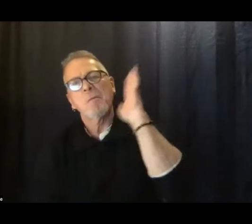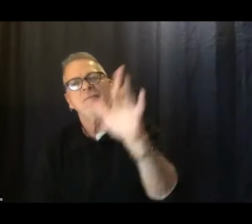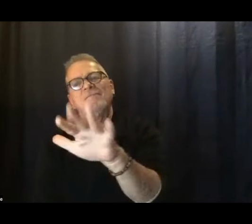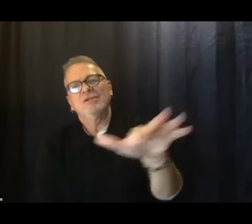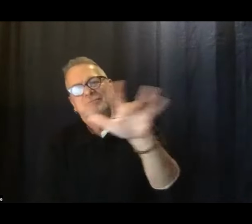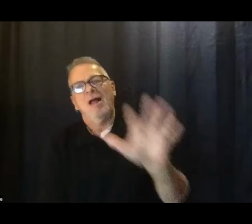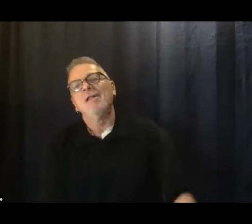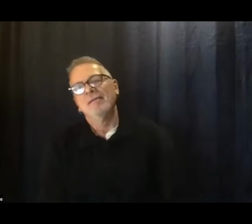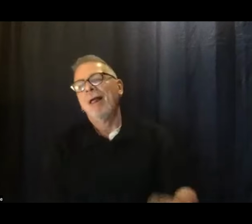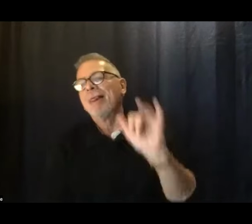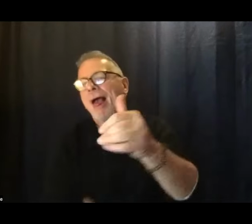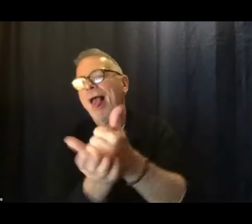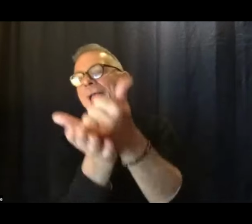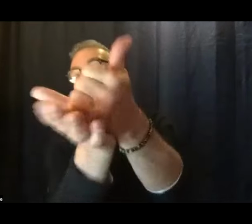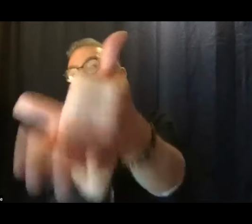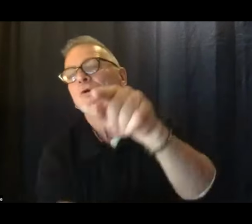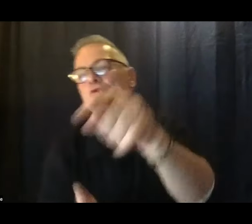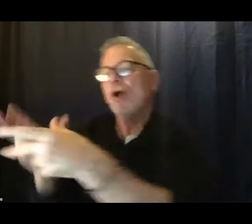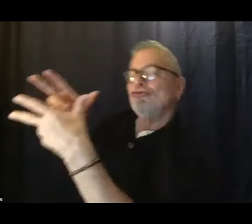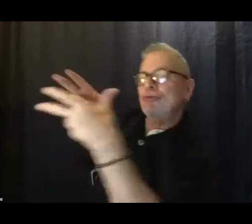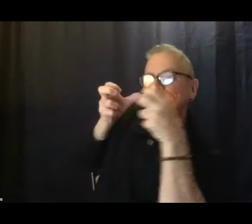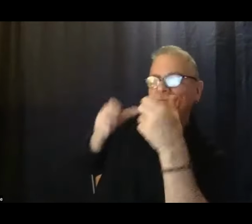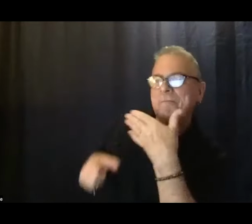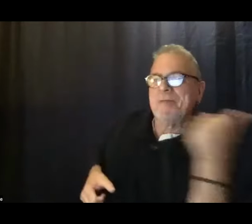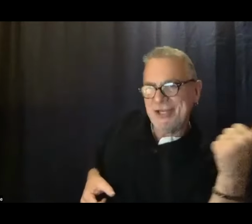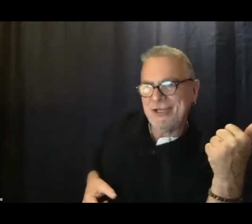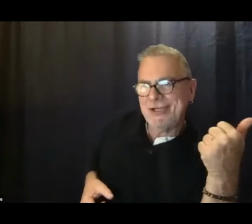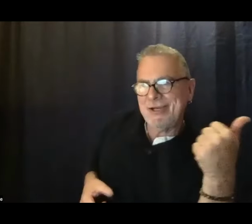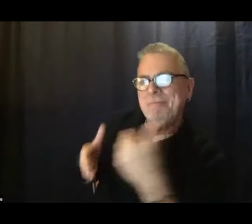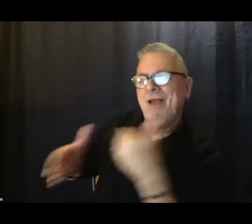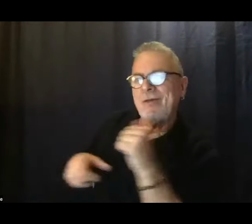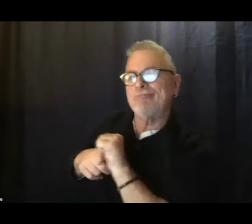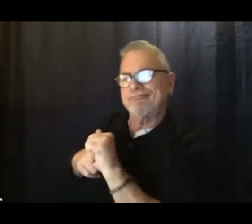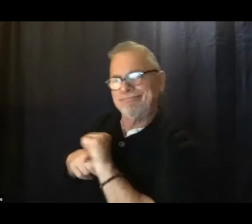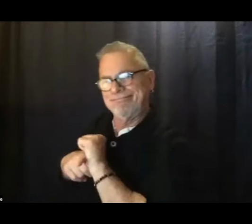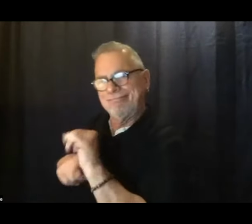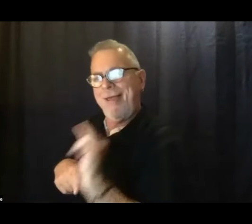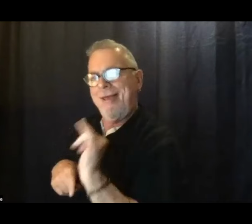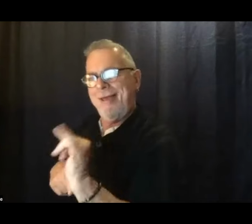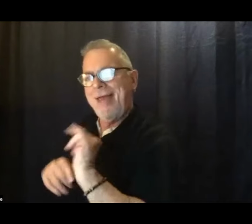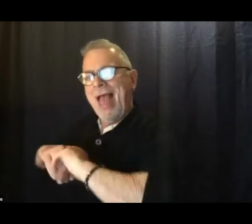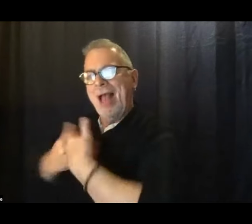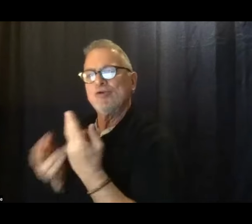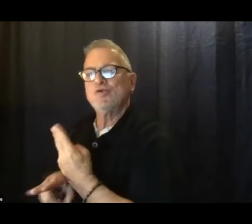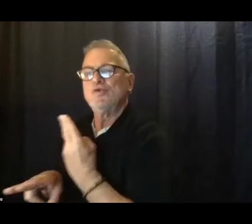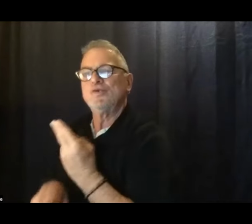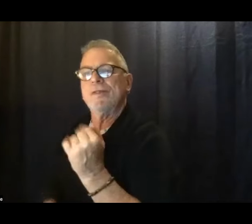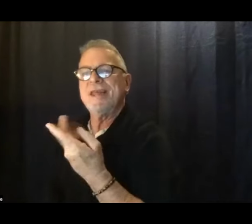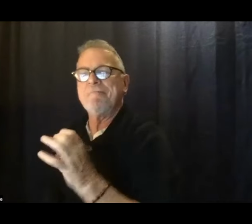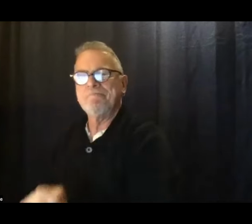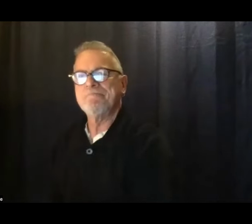know what's coming next. Language is predictive, and this is going to help you with your receptive